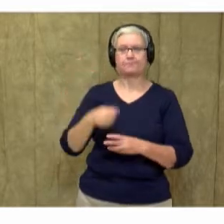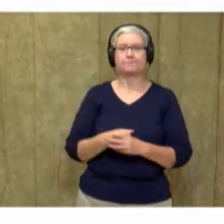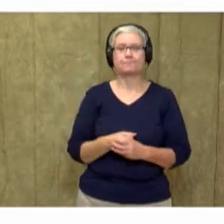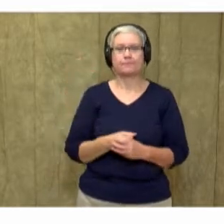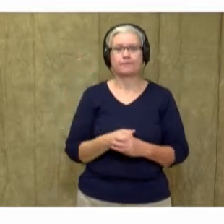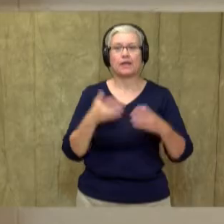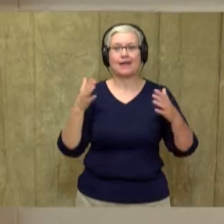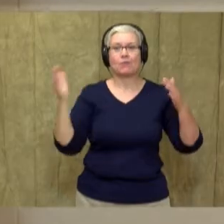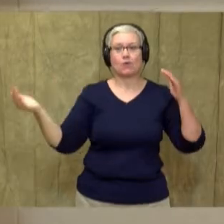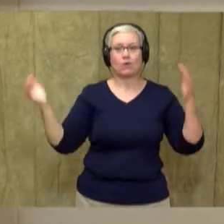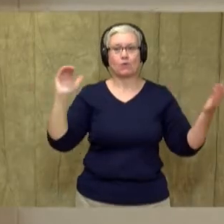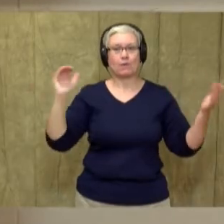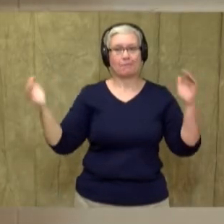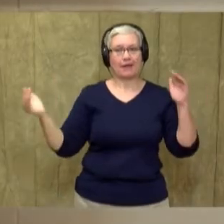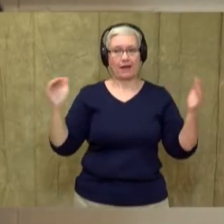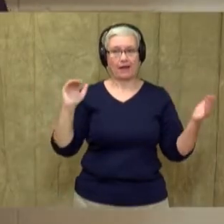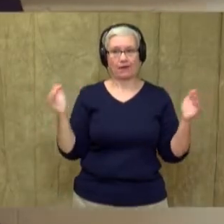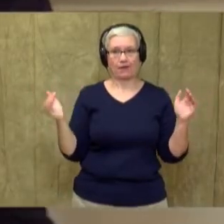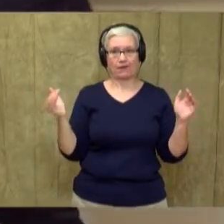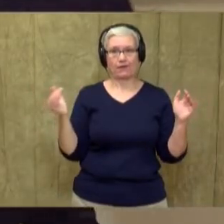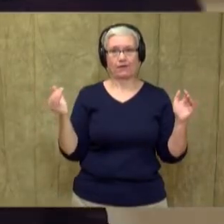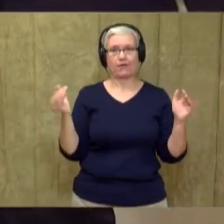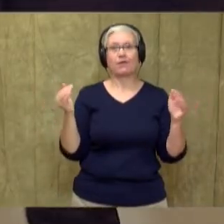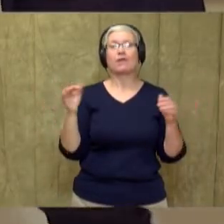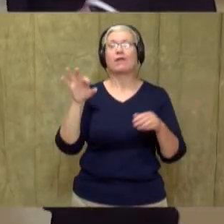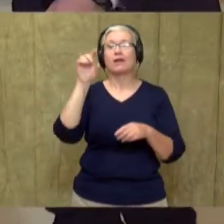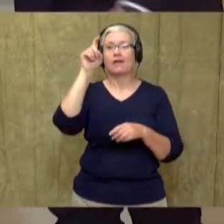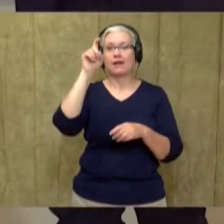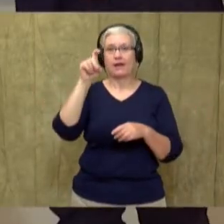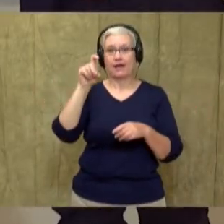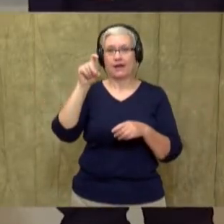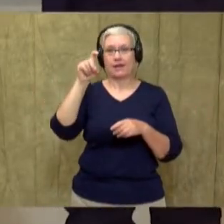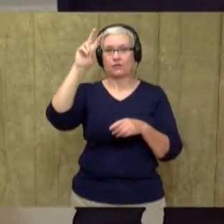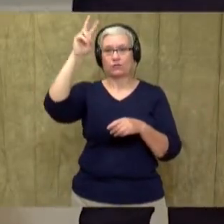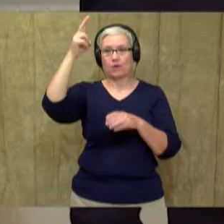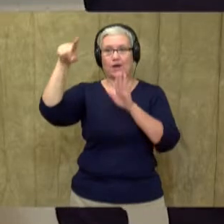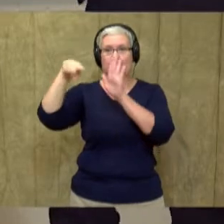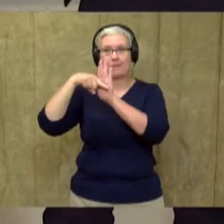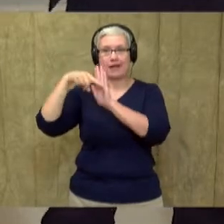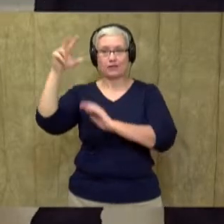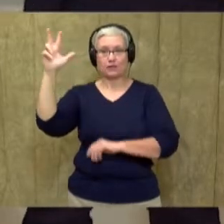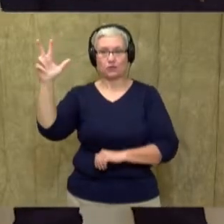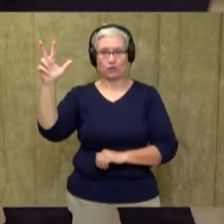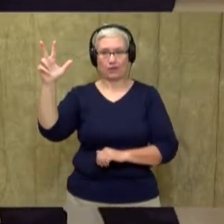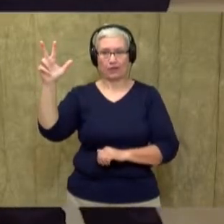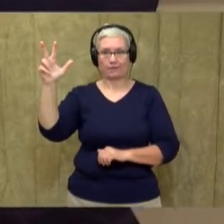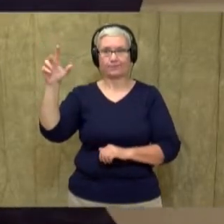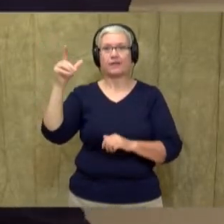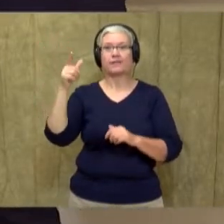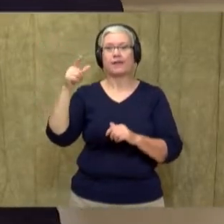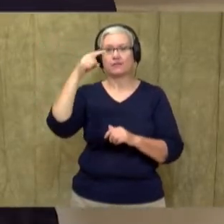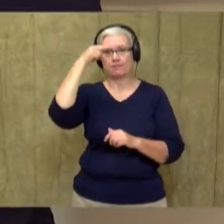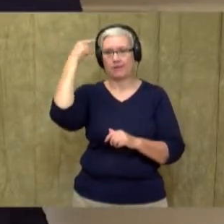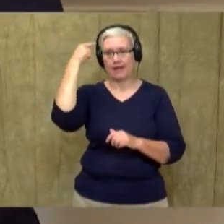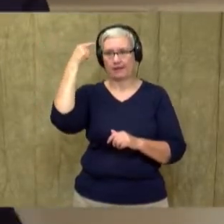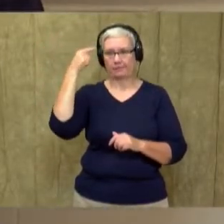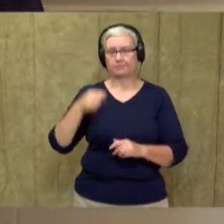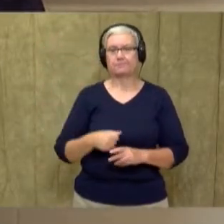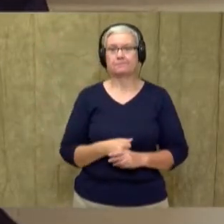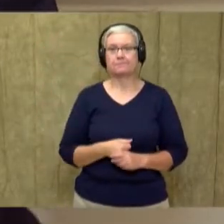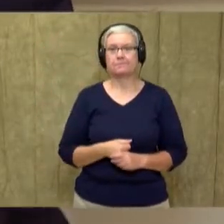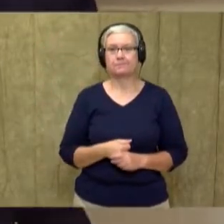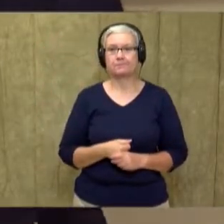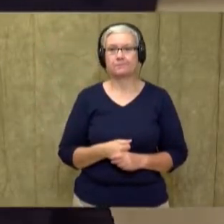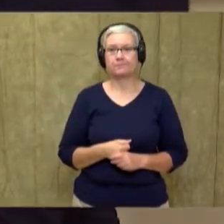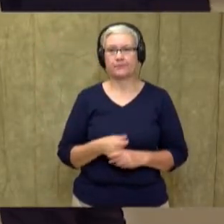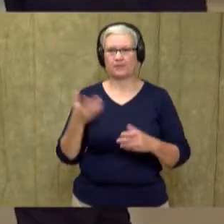we want to compare that to this function x squared minus 3, and that's the graph in black. So if I'm looking